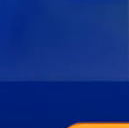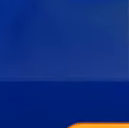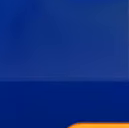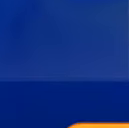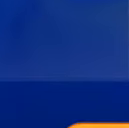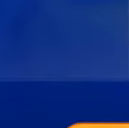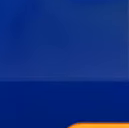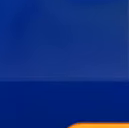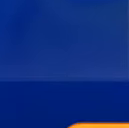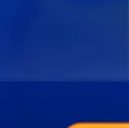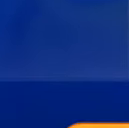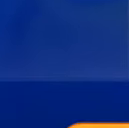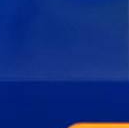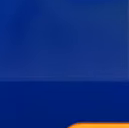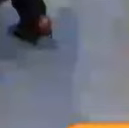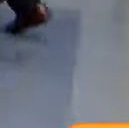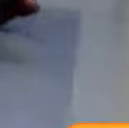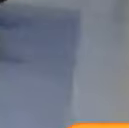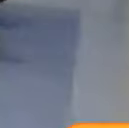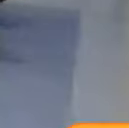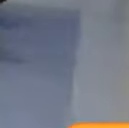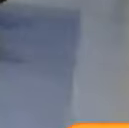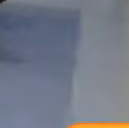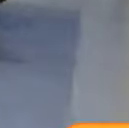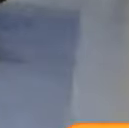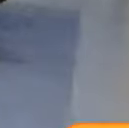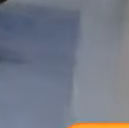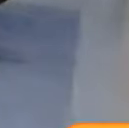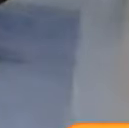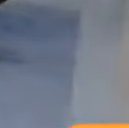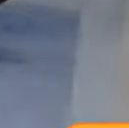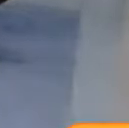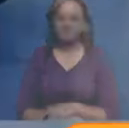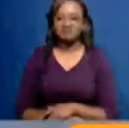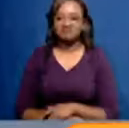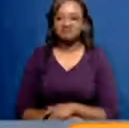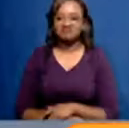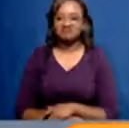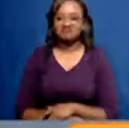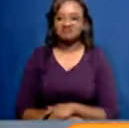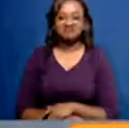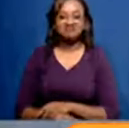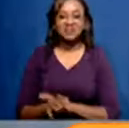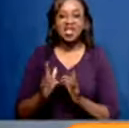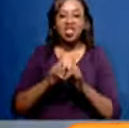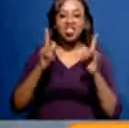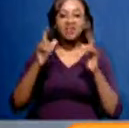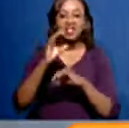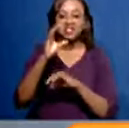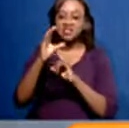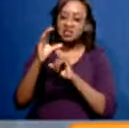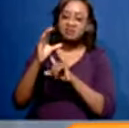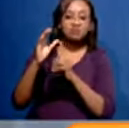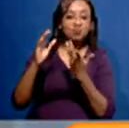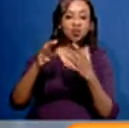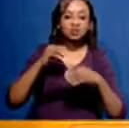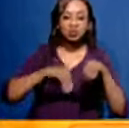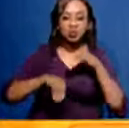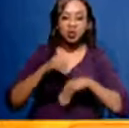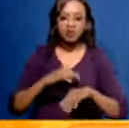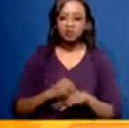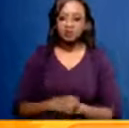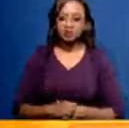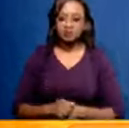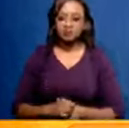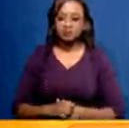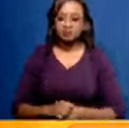is he dealing with that? It's a good question. The big C. Precisely, Jeff. A few months ago, I was at BBC Hard